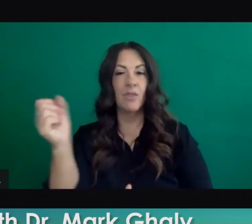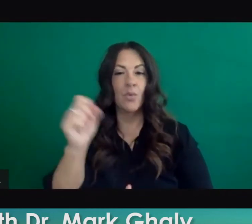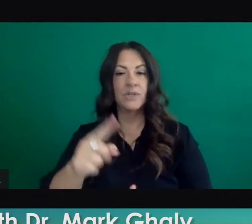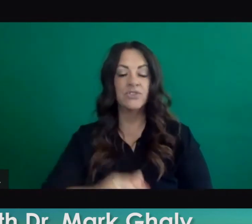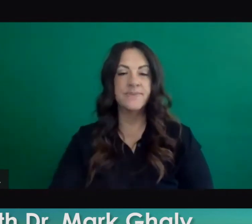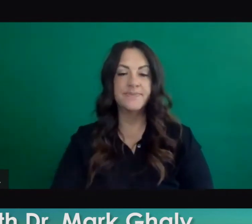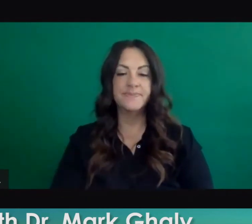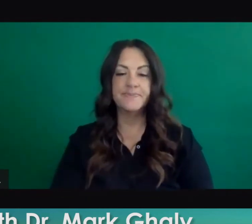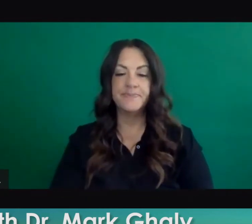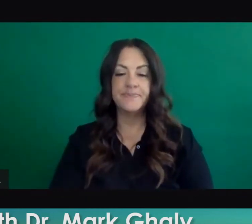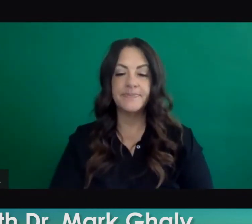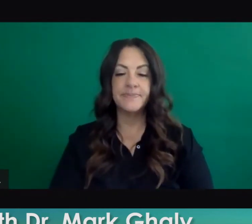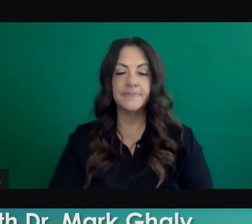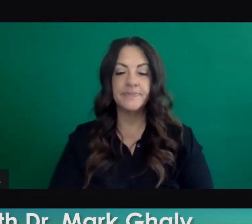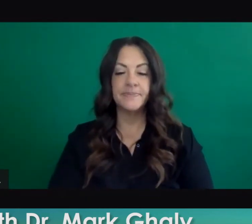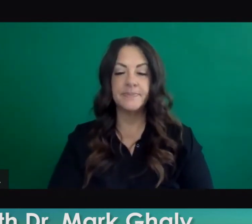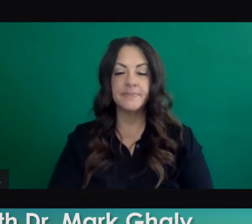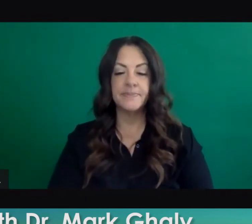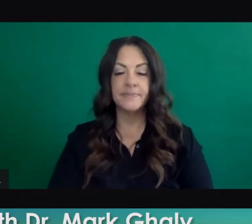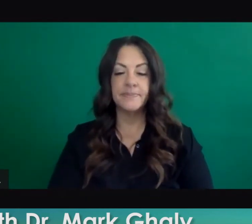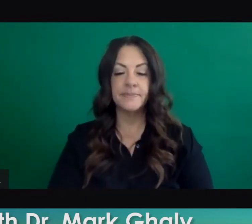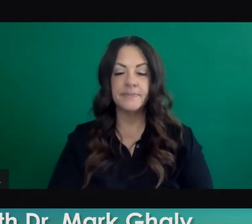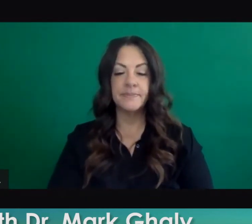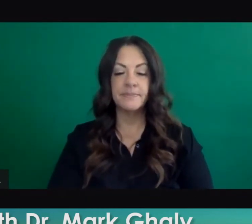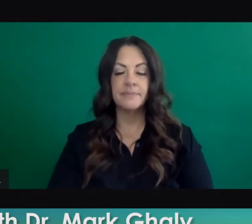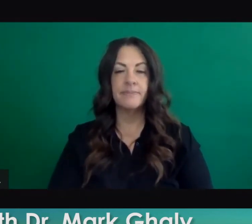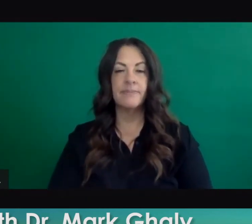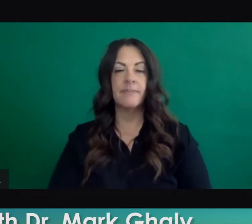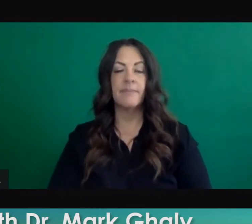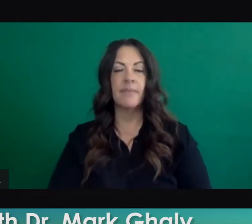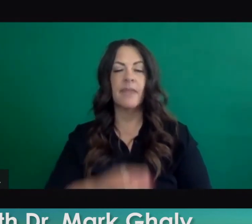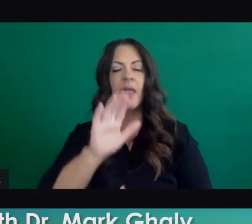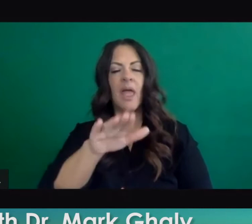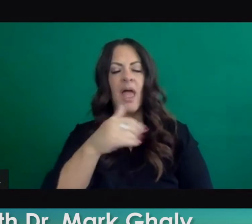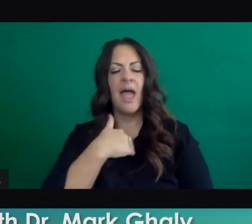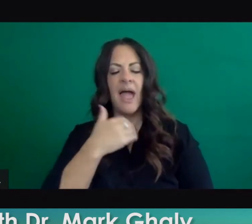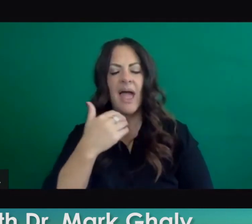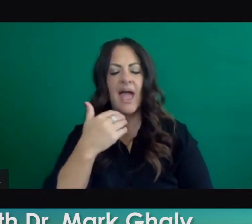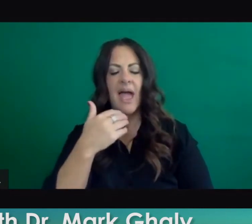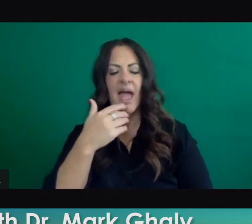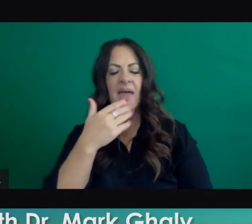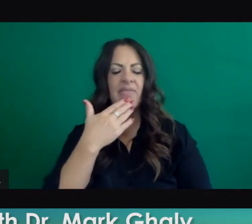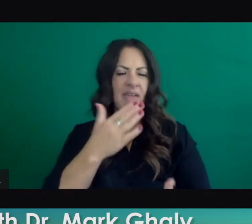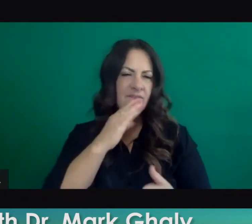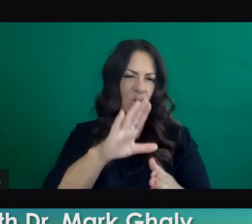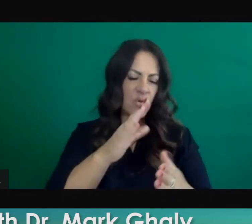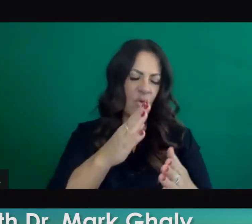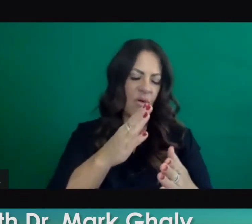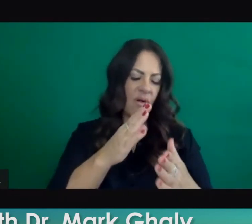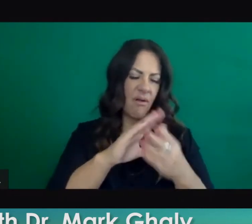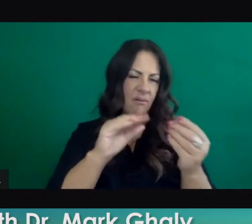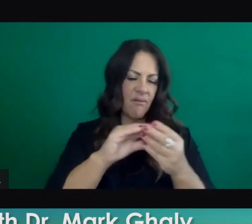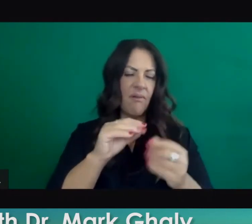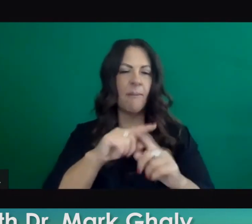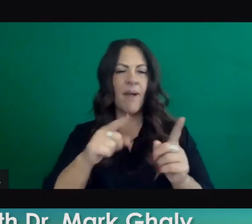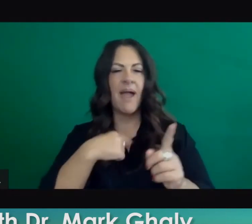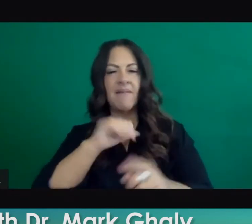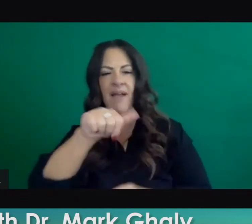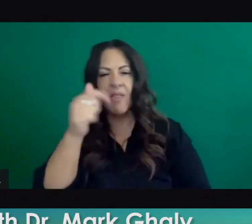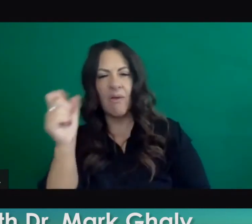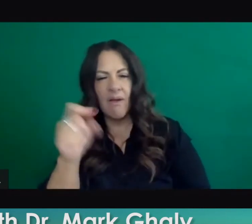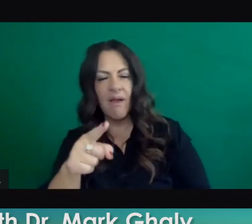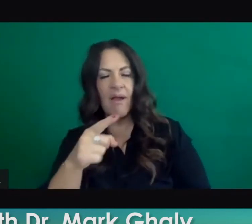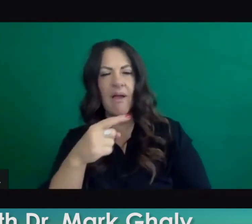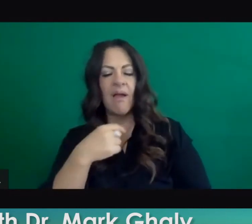Hi, you did answer part of my question just now, but I did have a few follow-ups. Still having kind of a hard